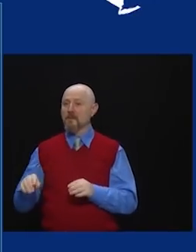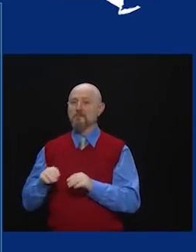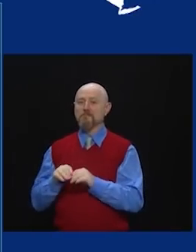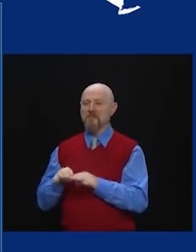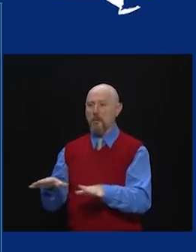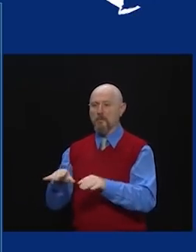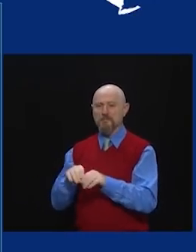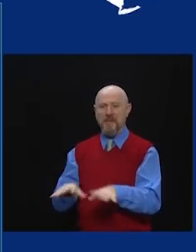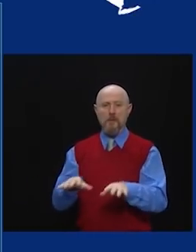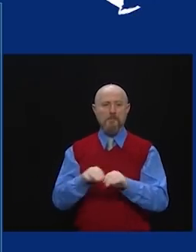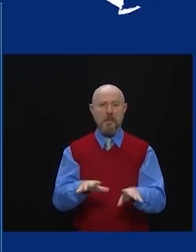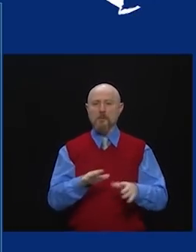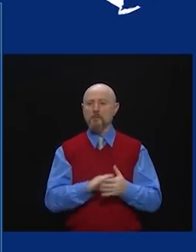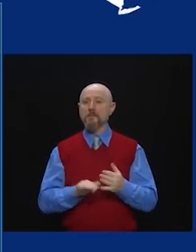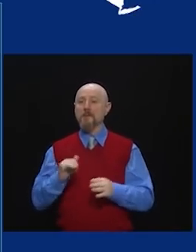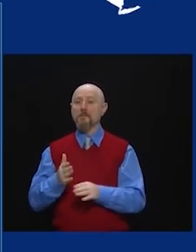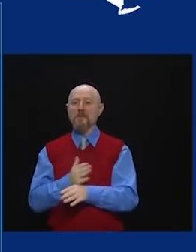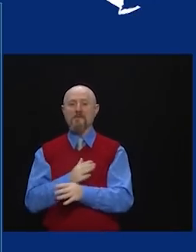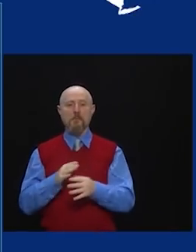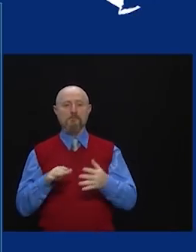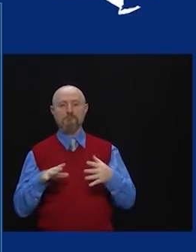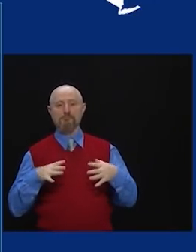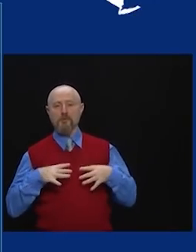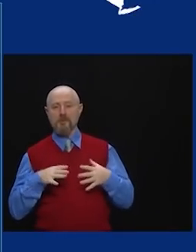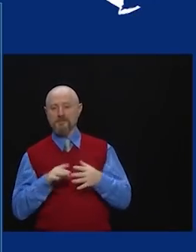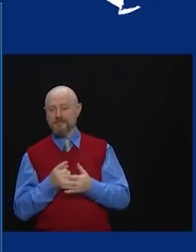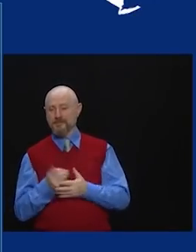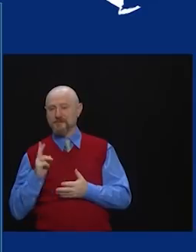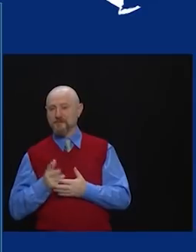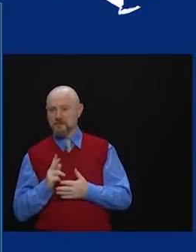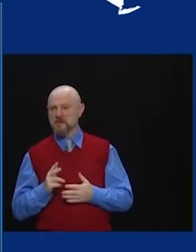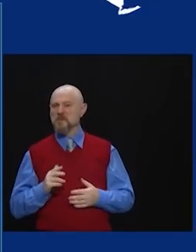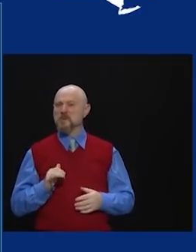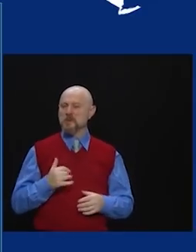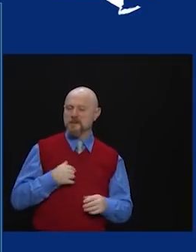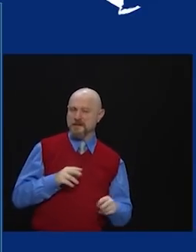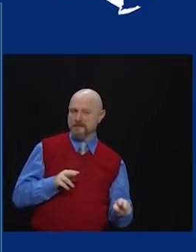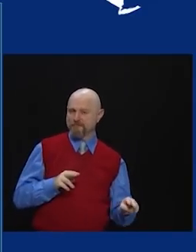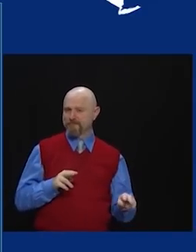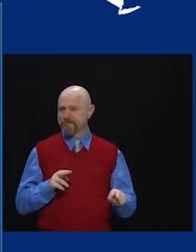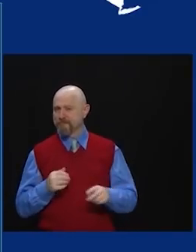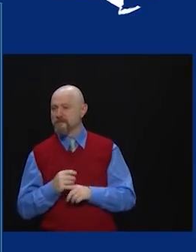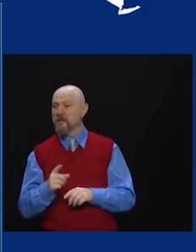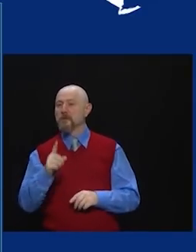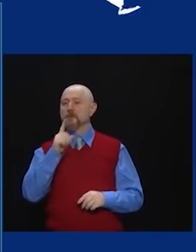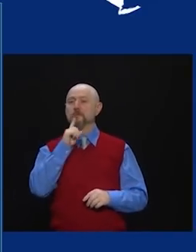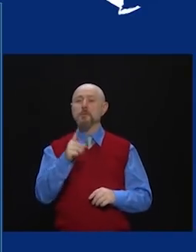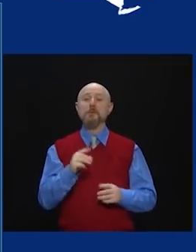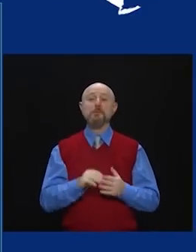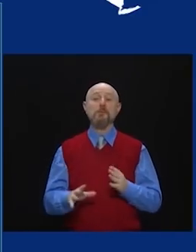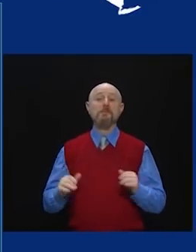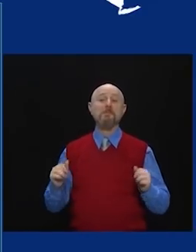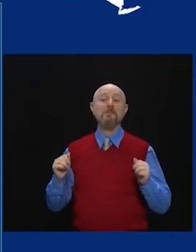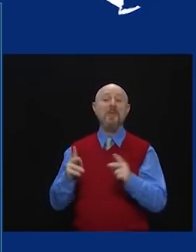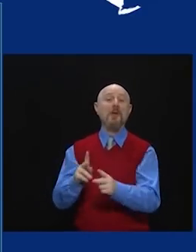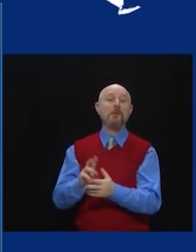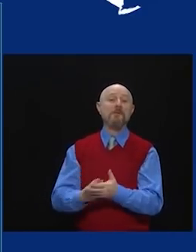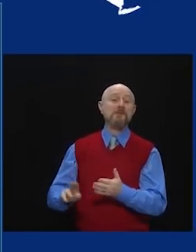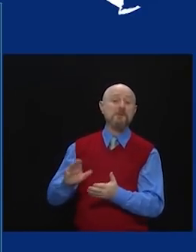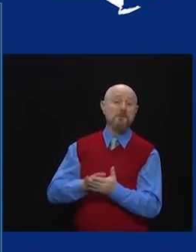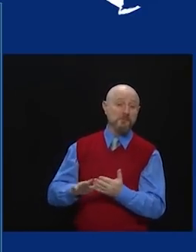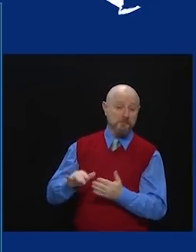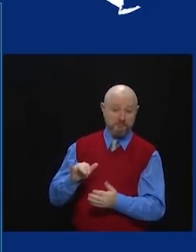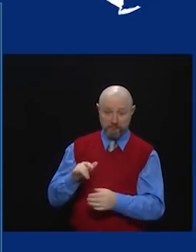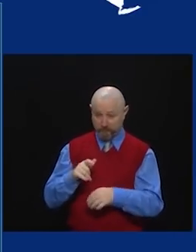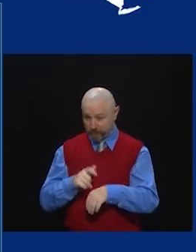just a few weeks ago, so we're very conscious of the fact that we do want to make sure that students return to school when they're scheduled to, or within a week or so,